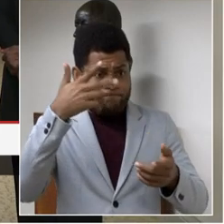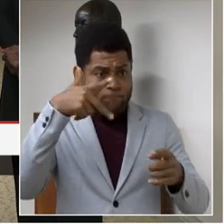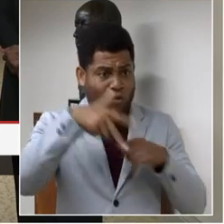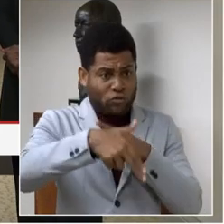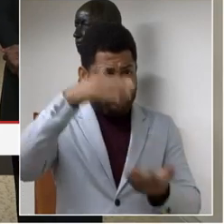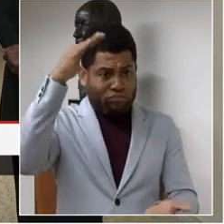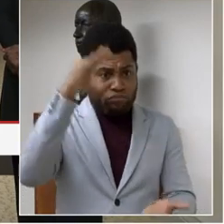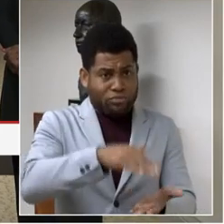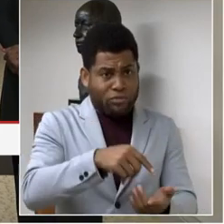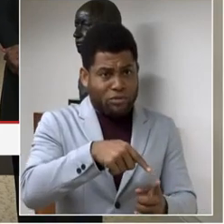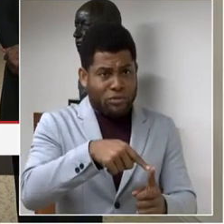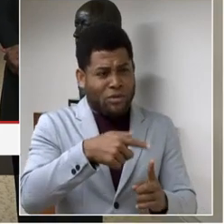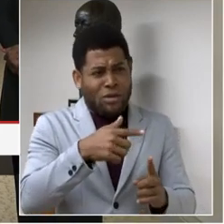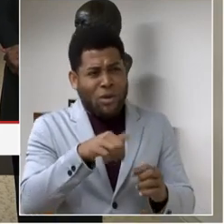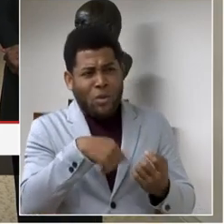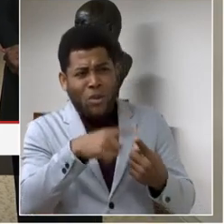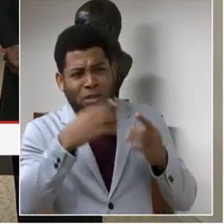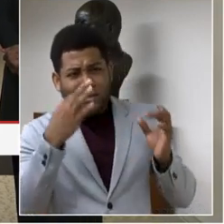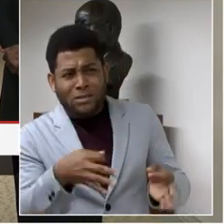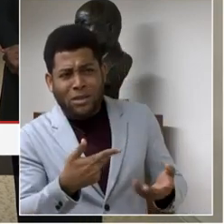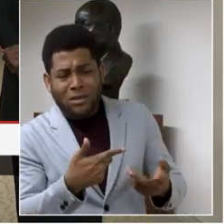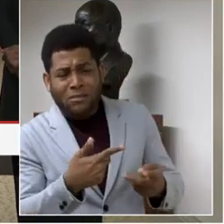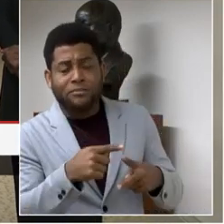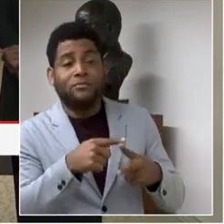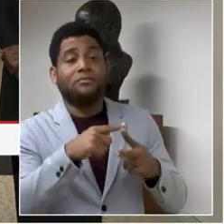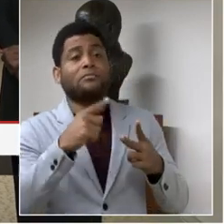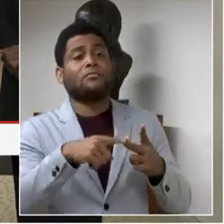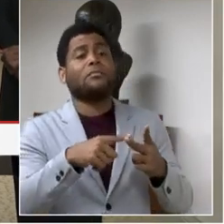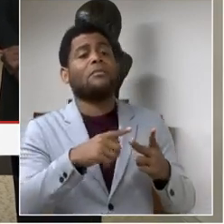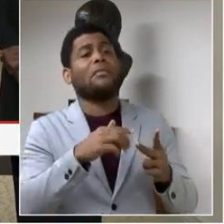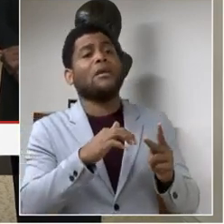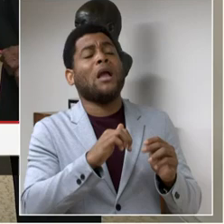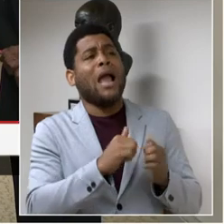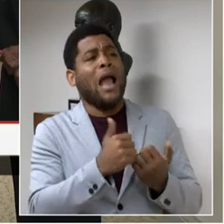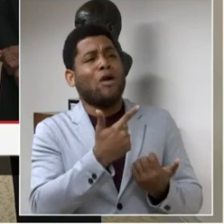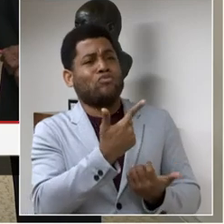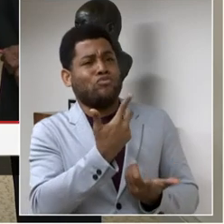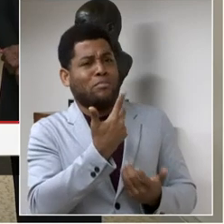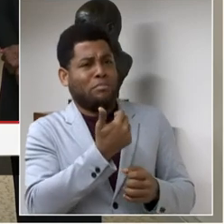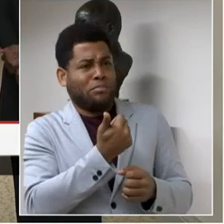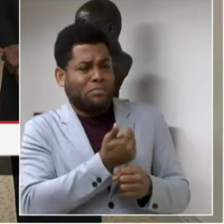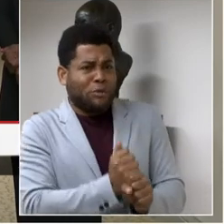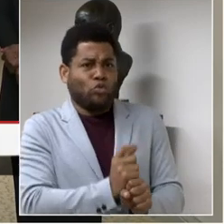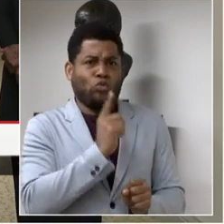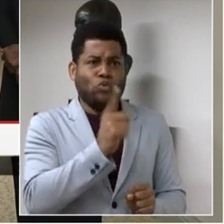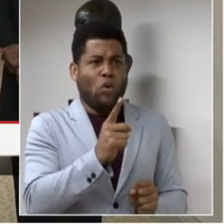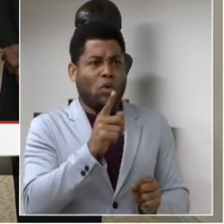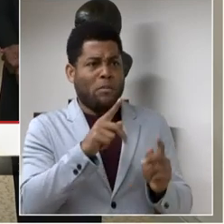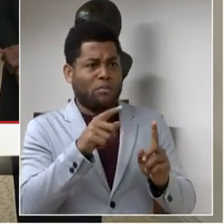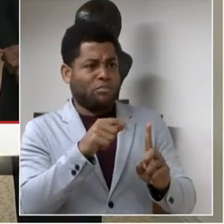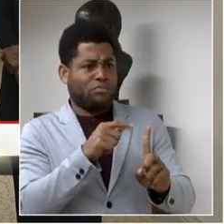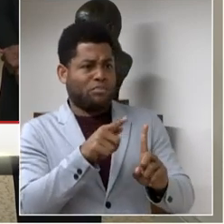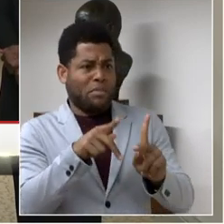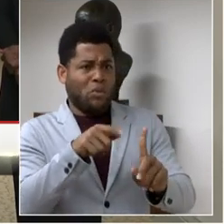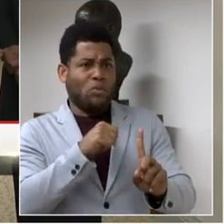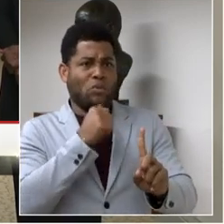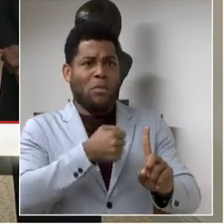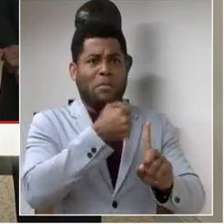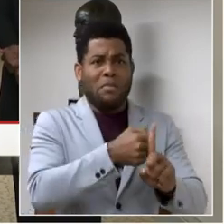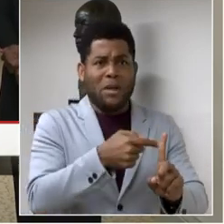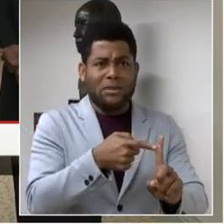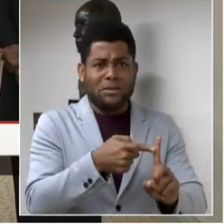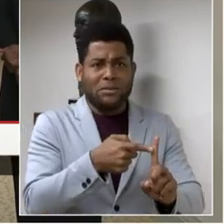harassment-free workforce. And we're going to make the policies as clear as possible so that people can be compliant. And at the